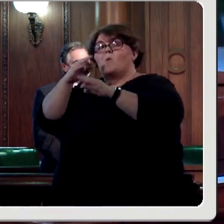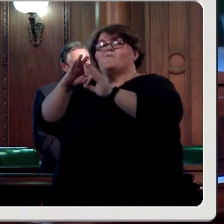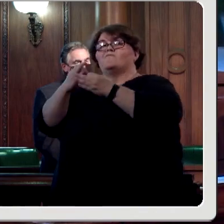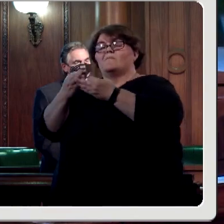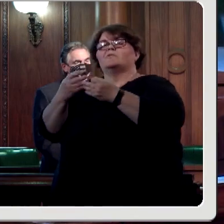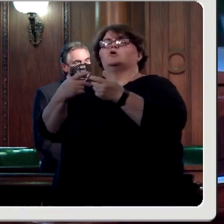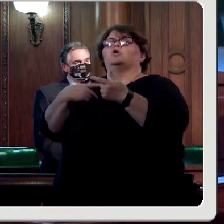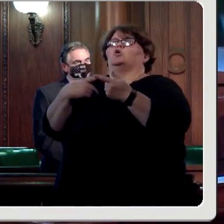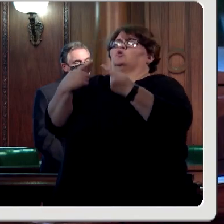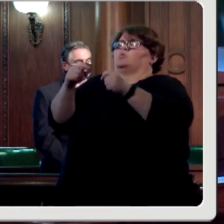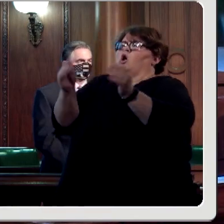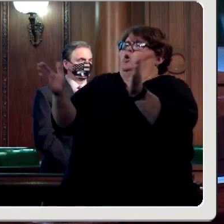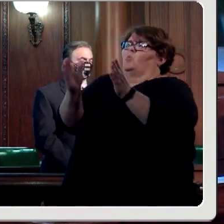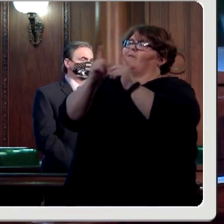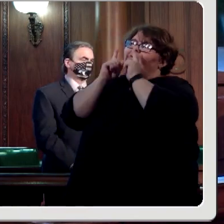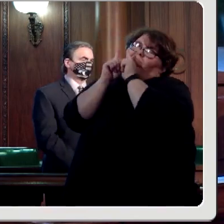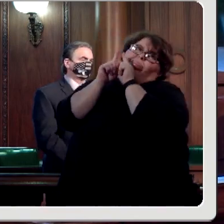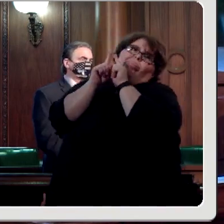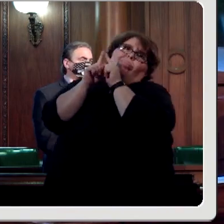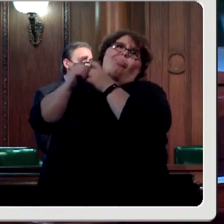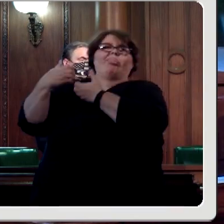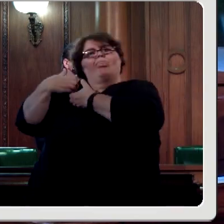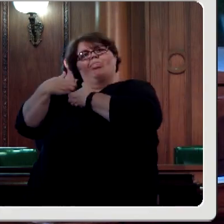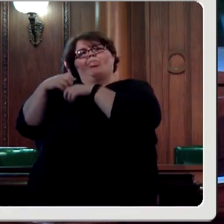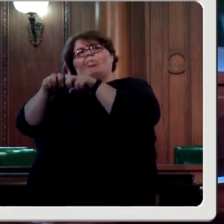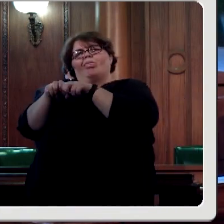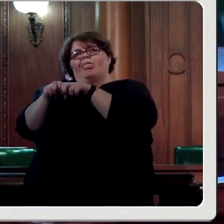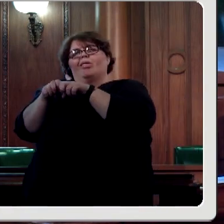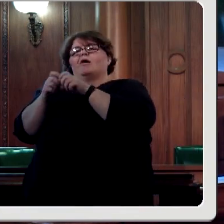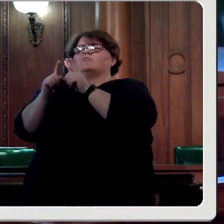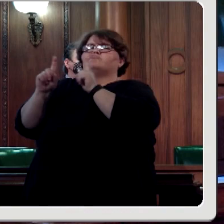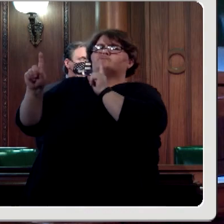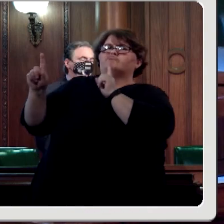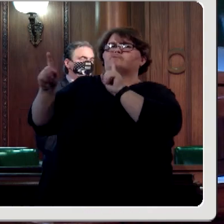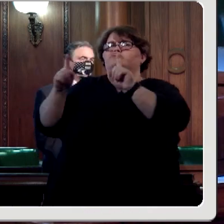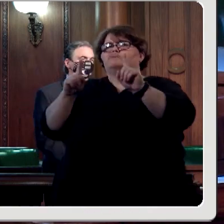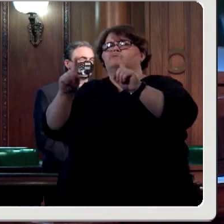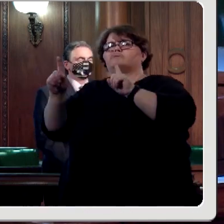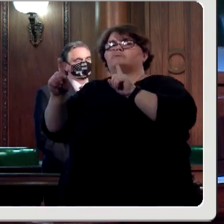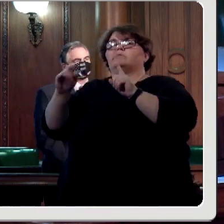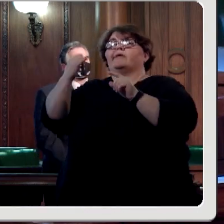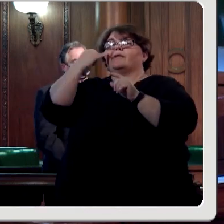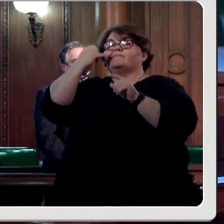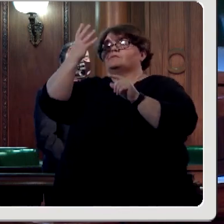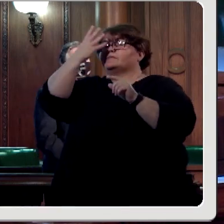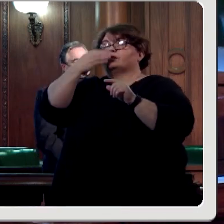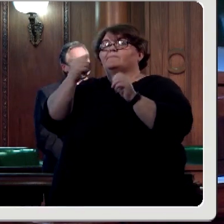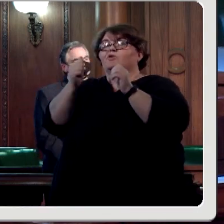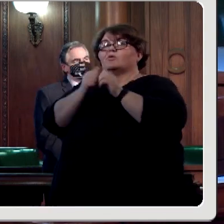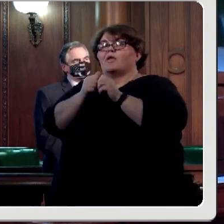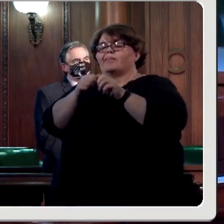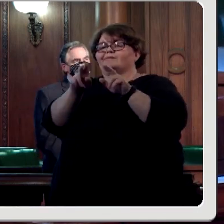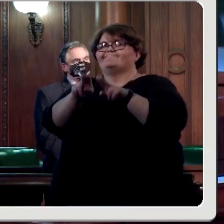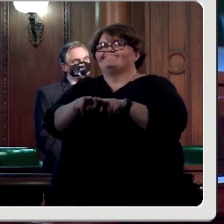other. That's difficult when you're sleeping in the same bed with somebody, okay? I mean, right? But